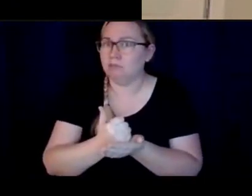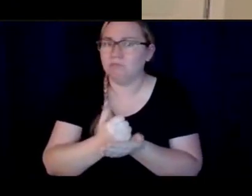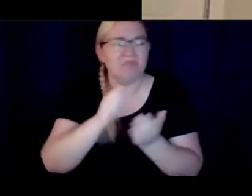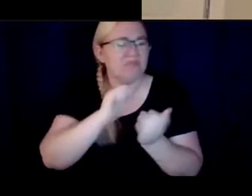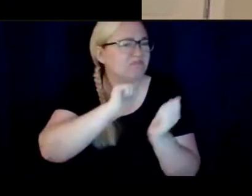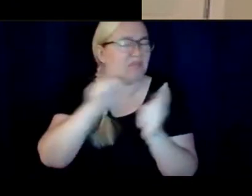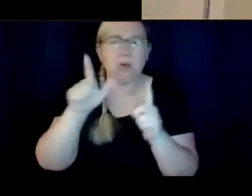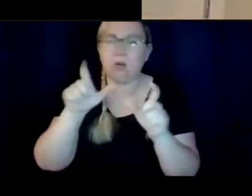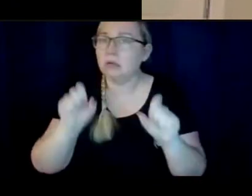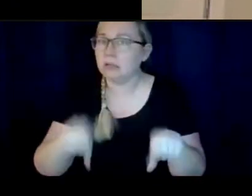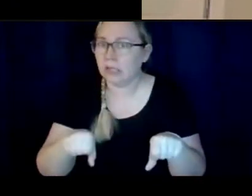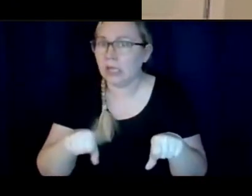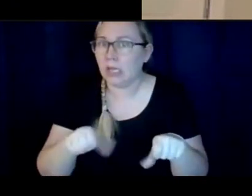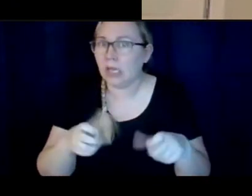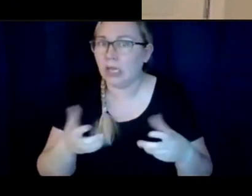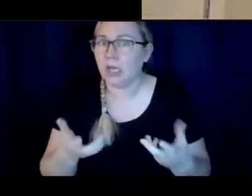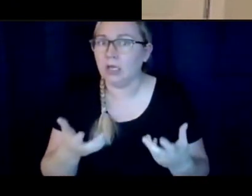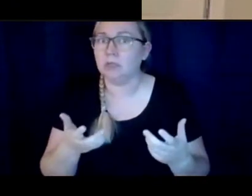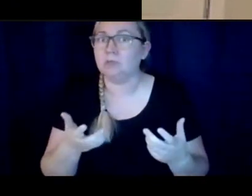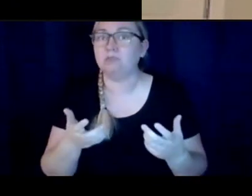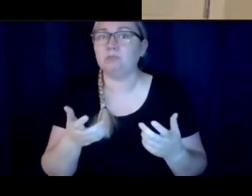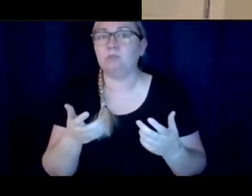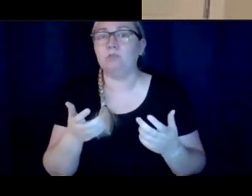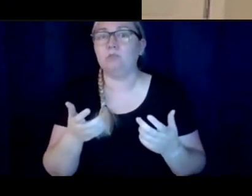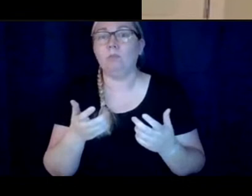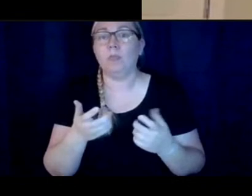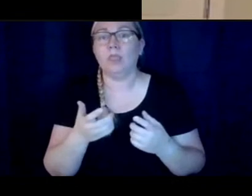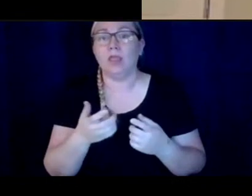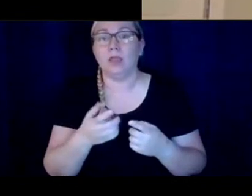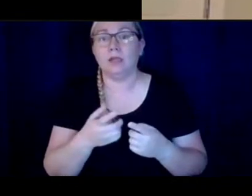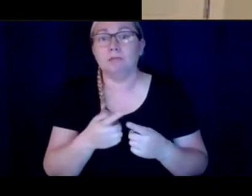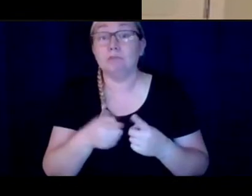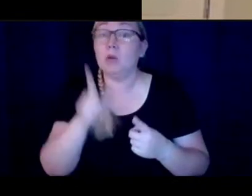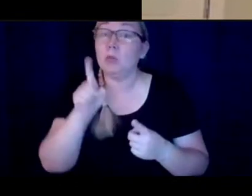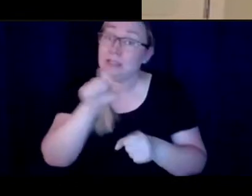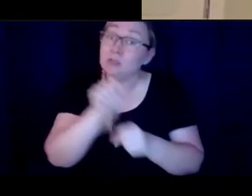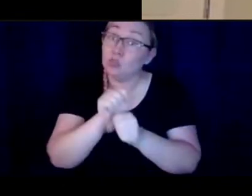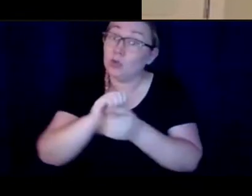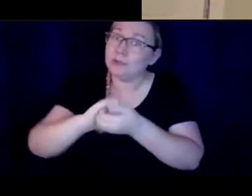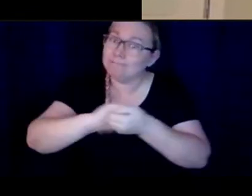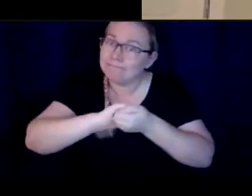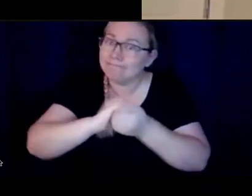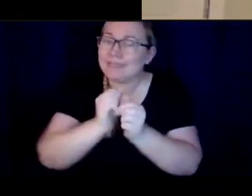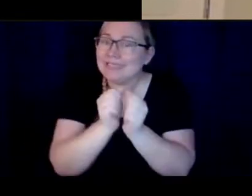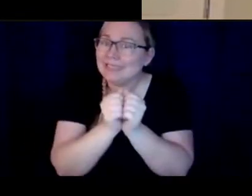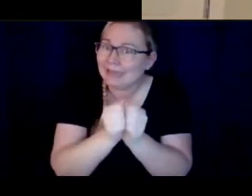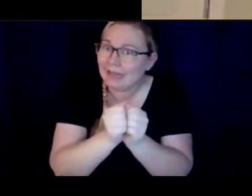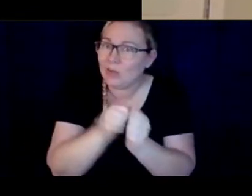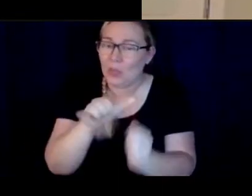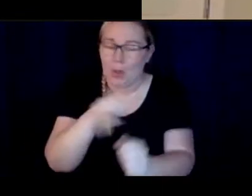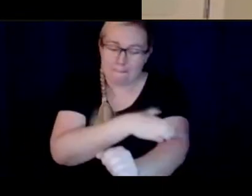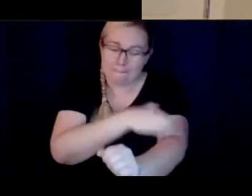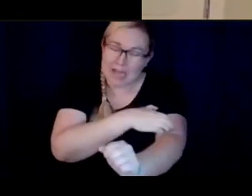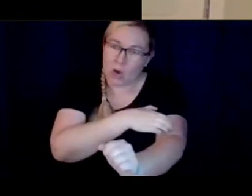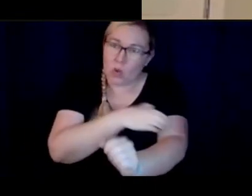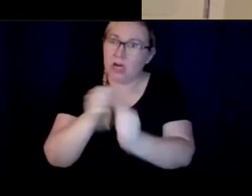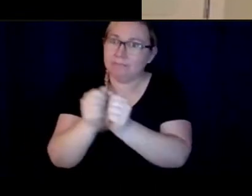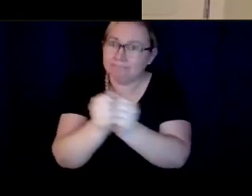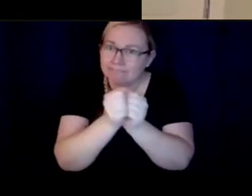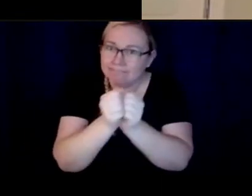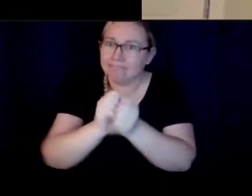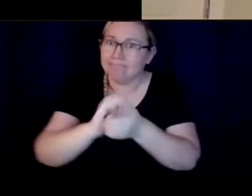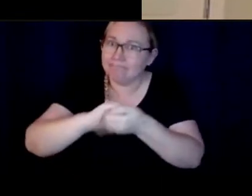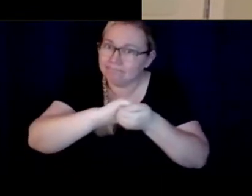stronger. We have collectively, we work collectively. There's power to